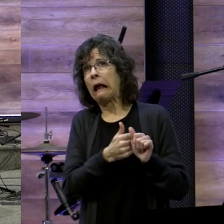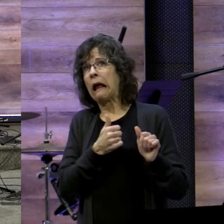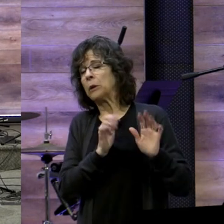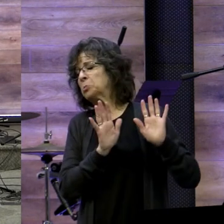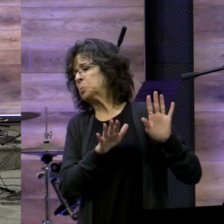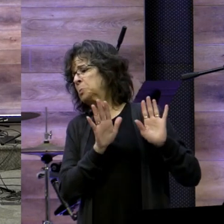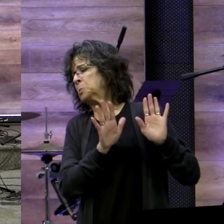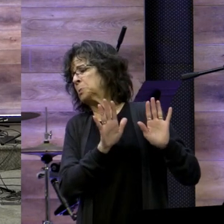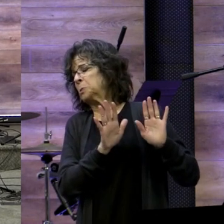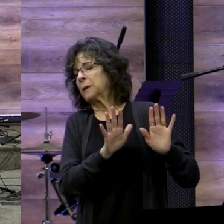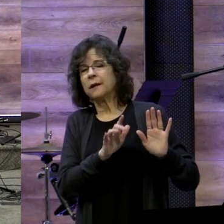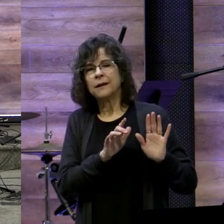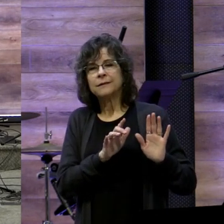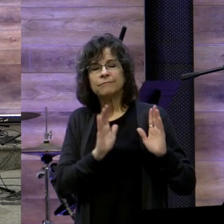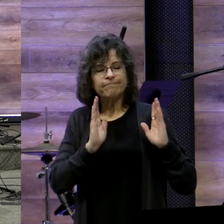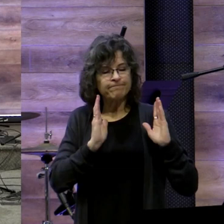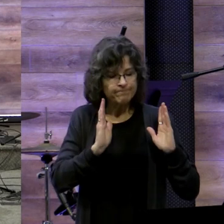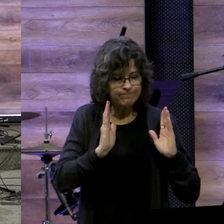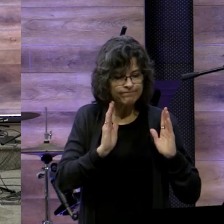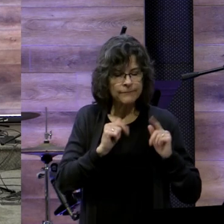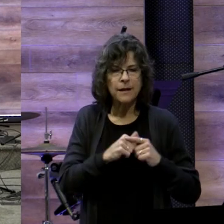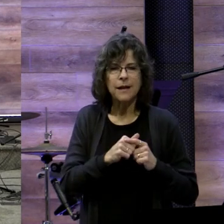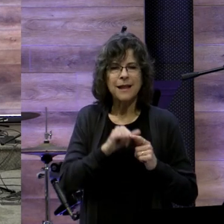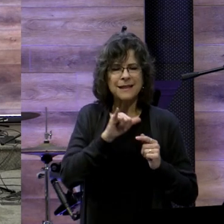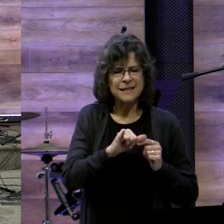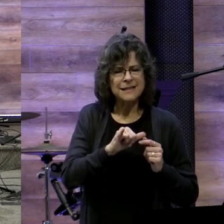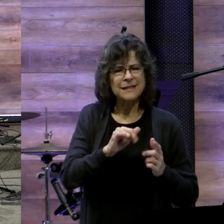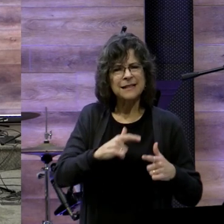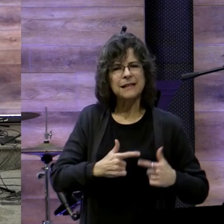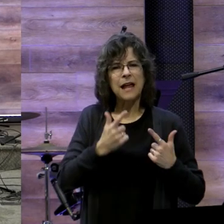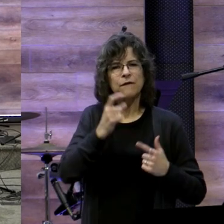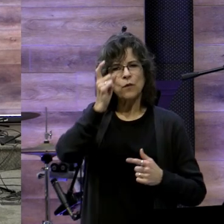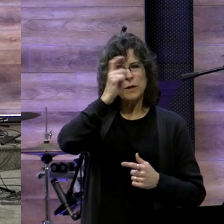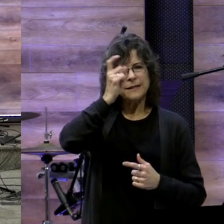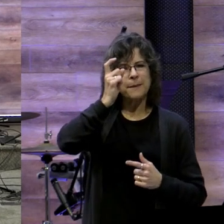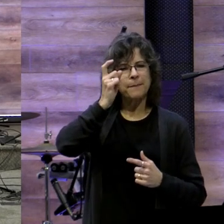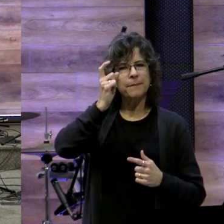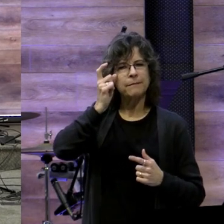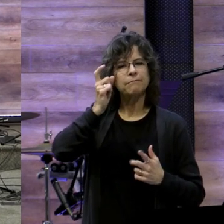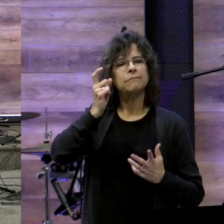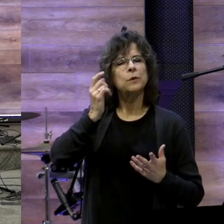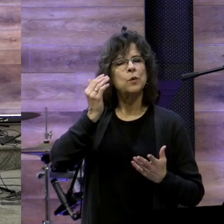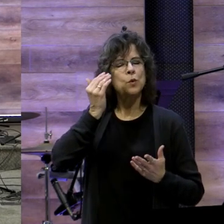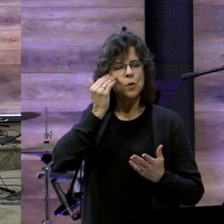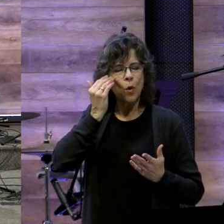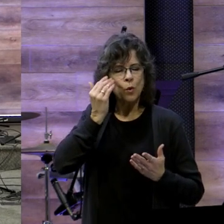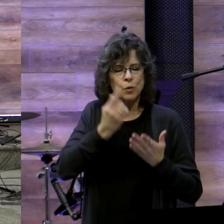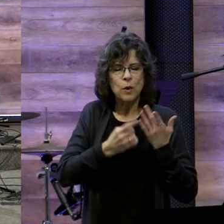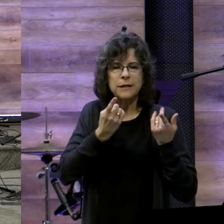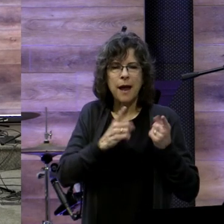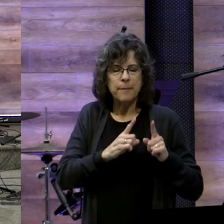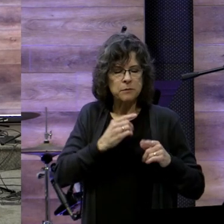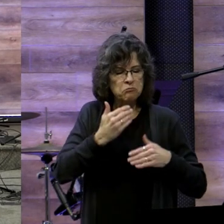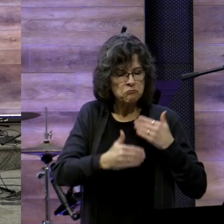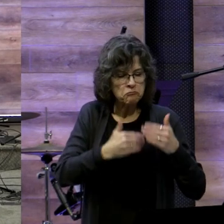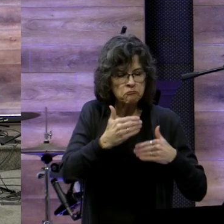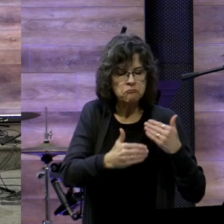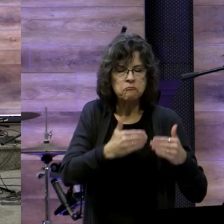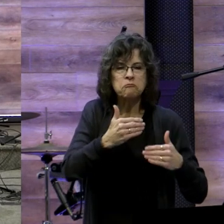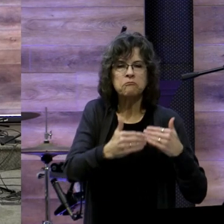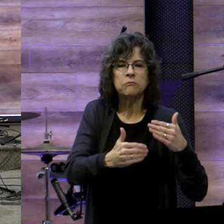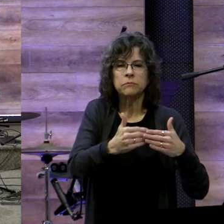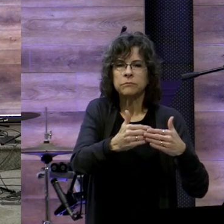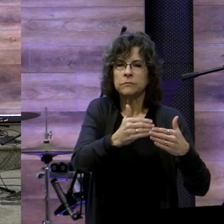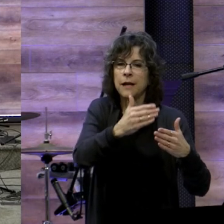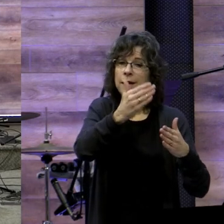life of wisdom doesn't run from these things, but embraces them and lives life in light of the answers you come to.